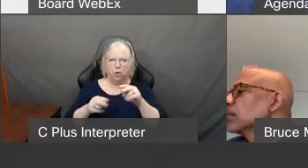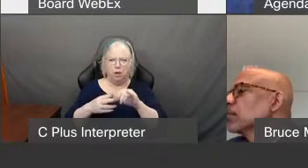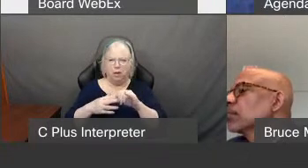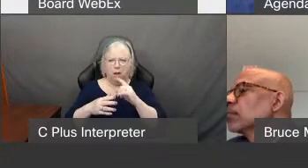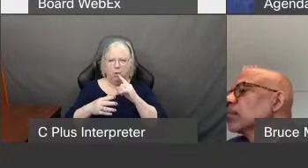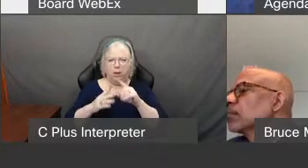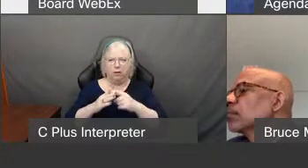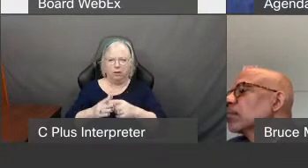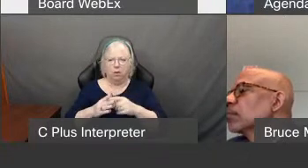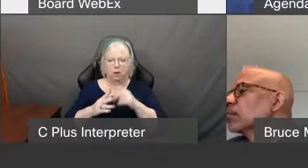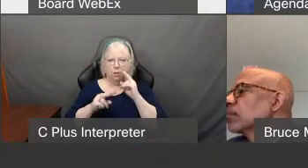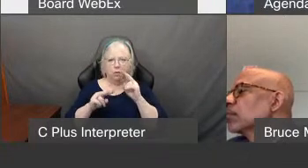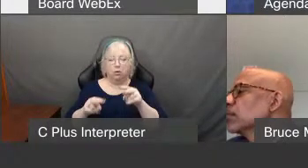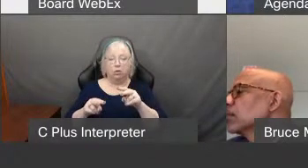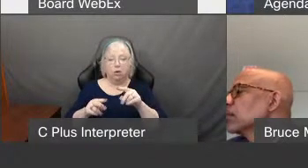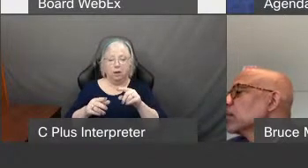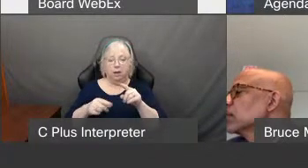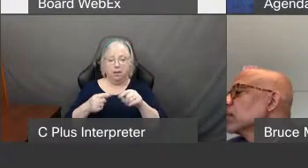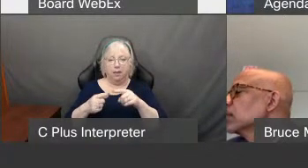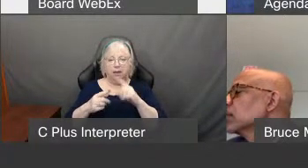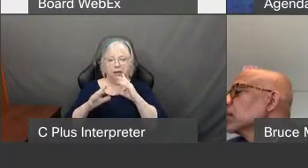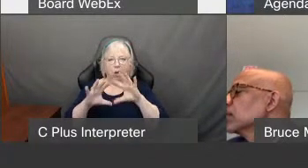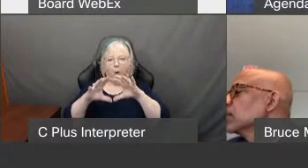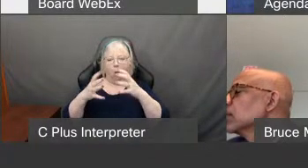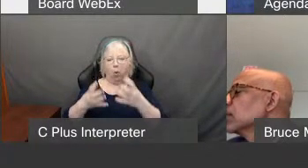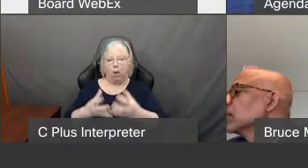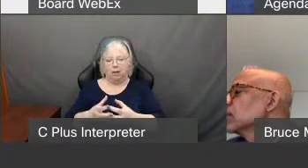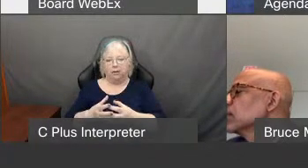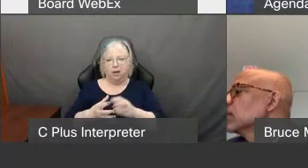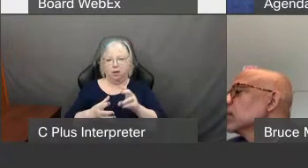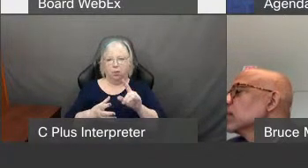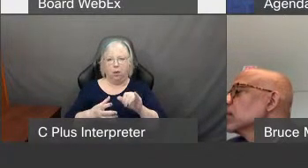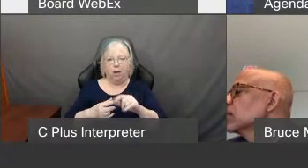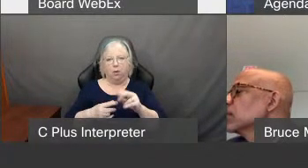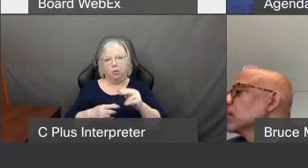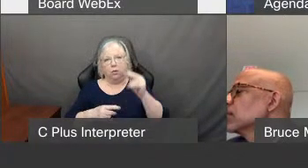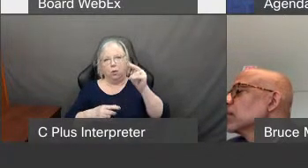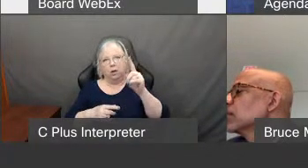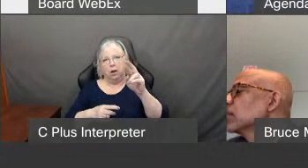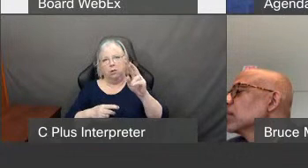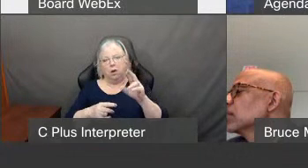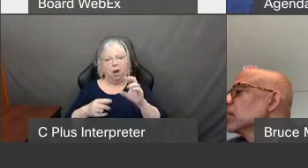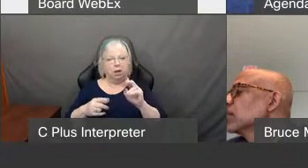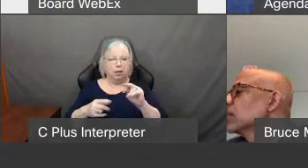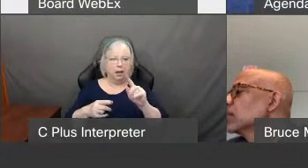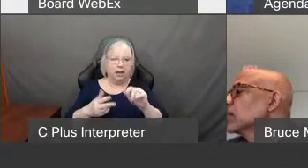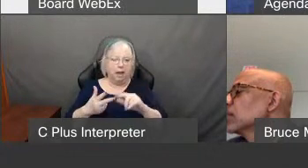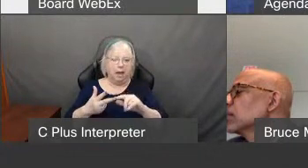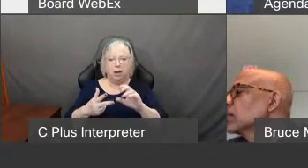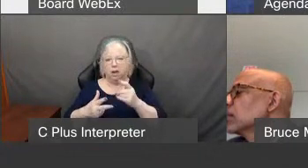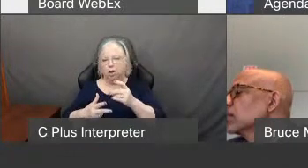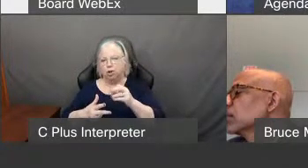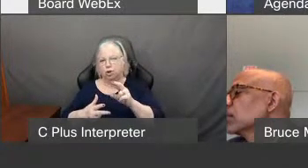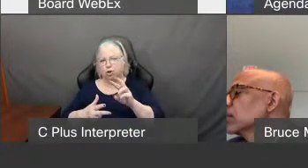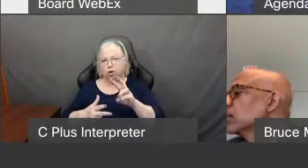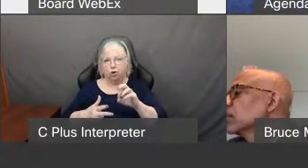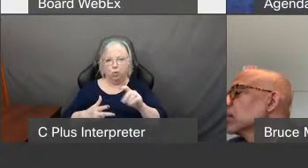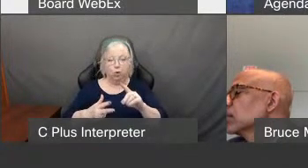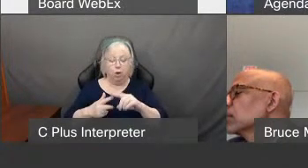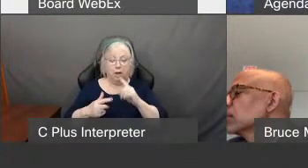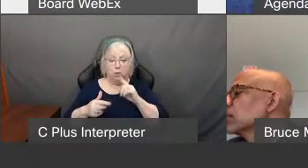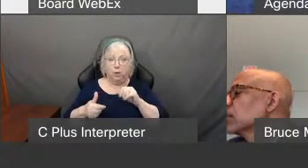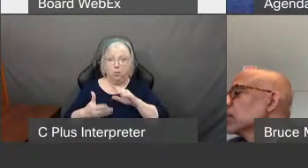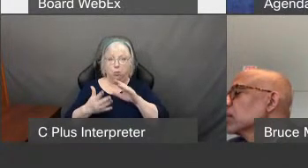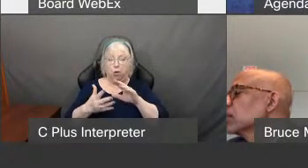to look at this in a holistic pattern with North Little Rock, the county, Sherwood, and everything as we approach these